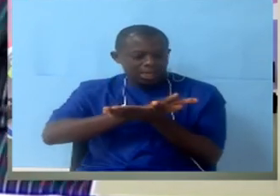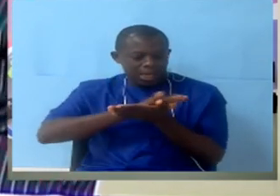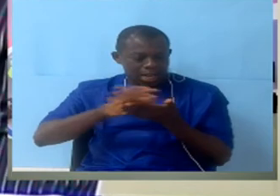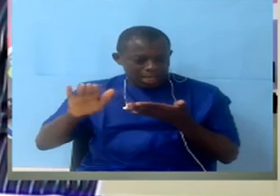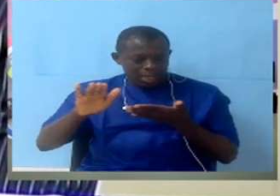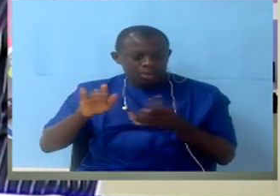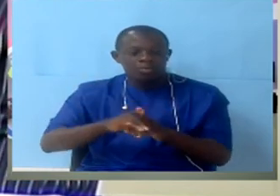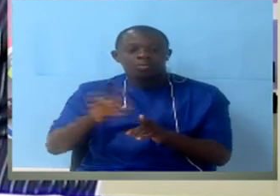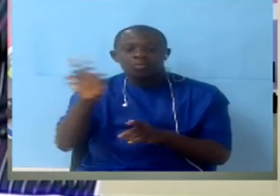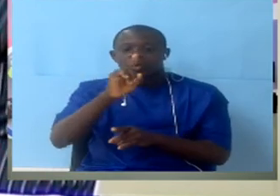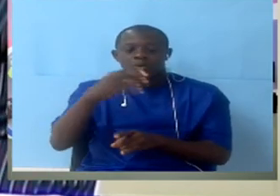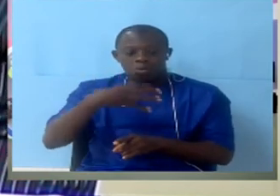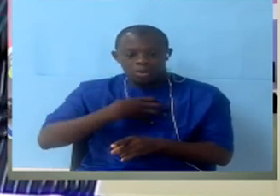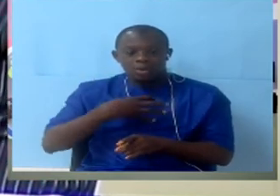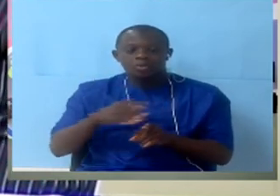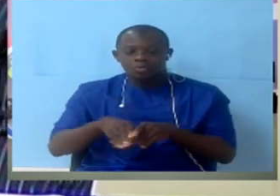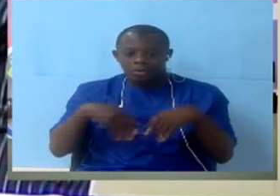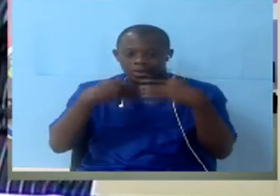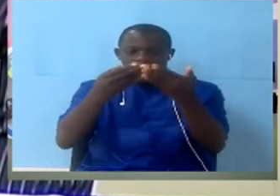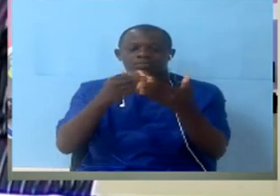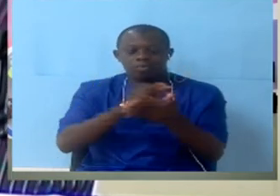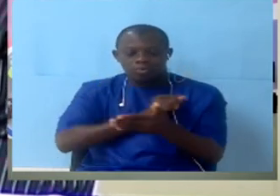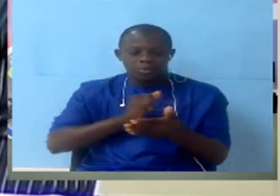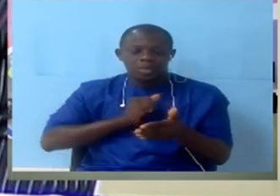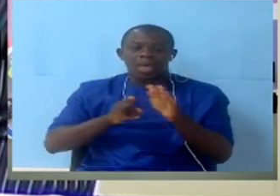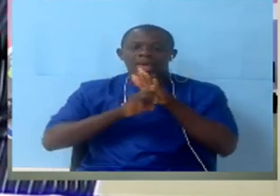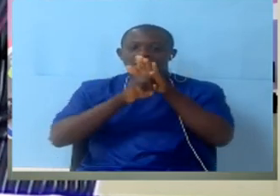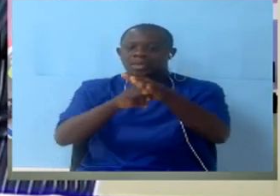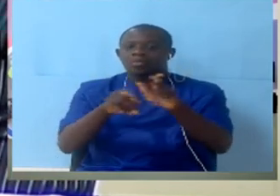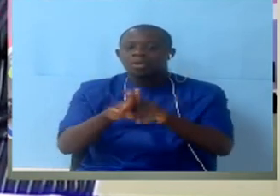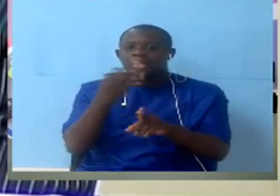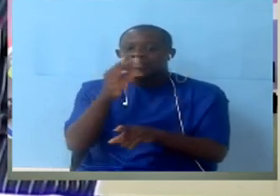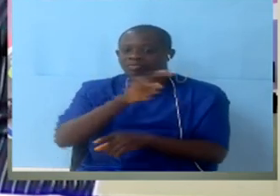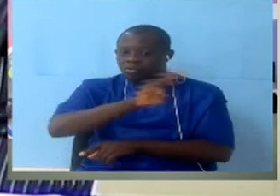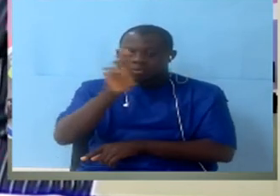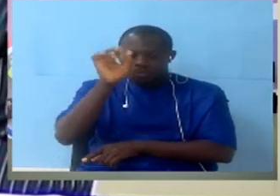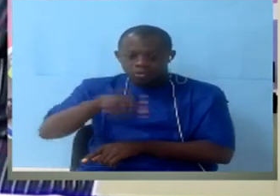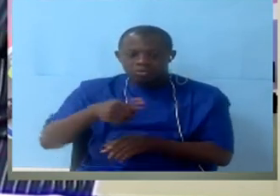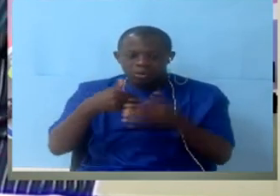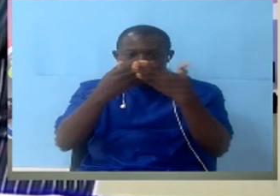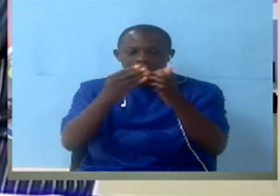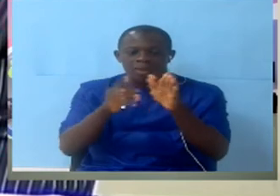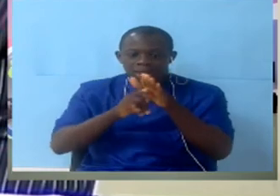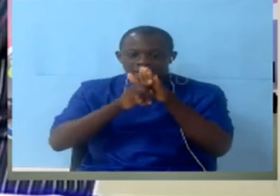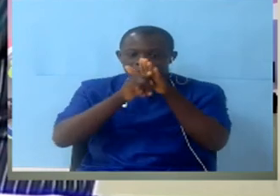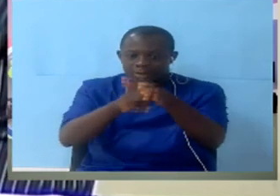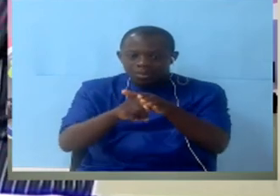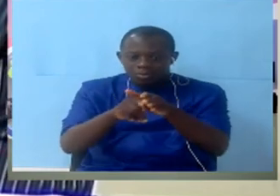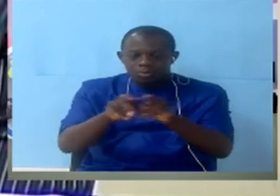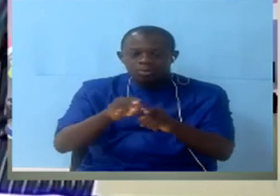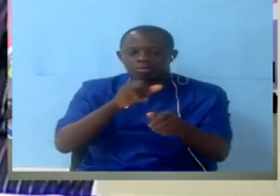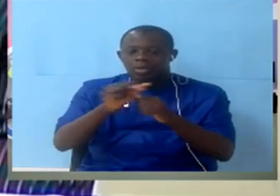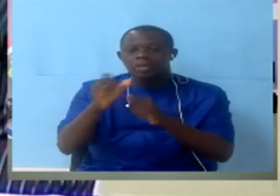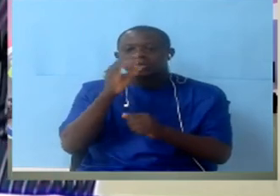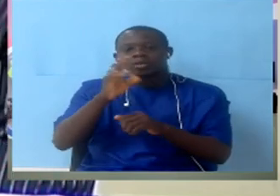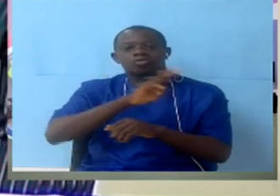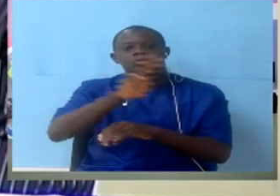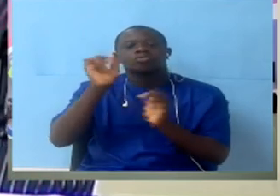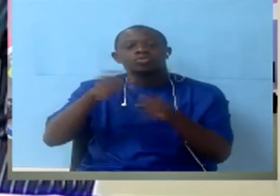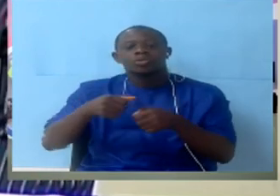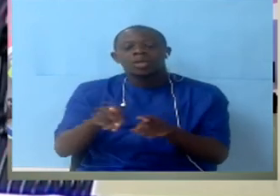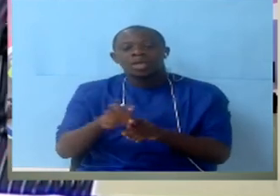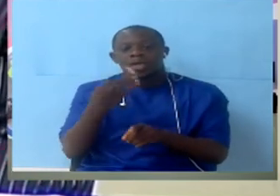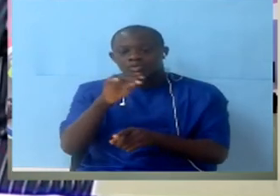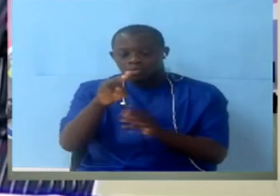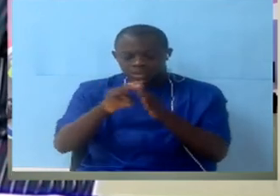All we want is for you to give us examples. If you cannot, say you cannot. If you need time to think about it, we will give